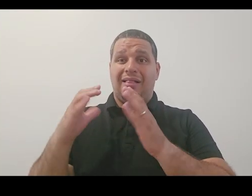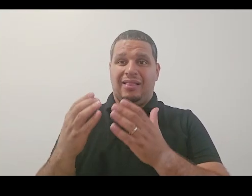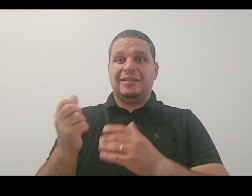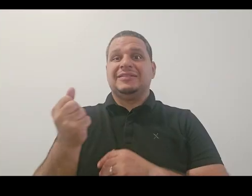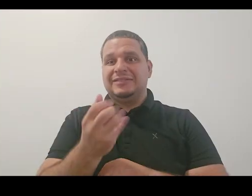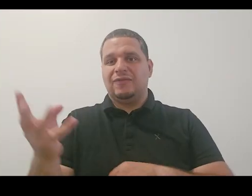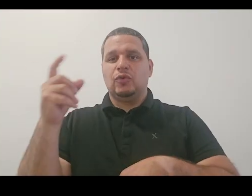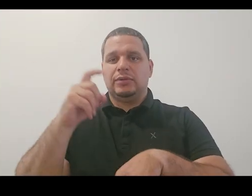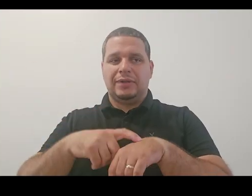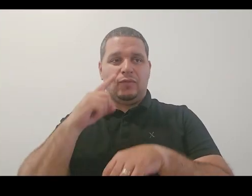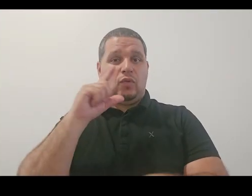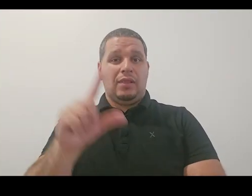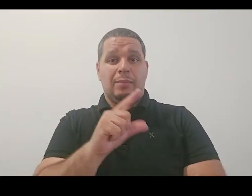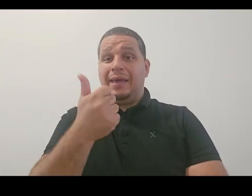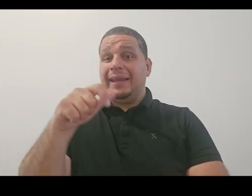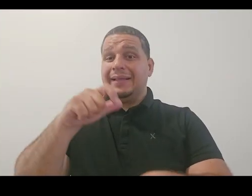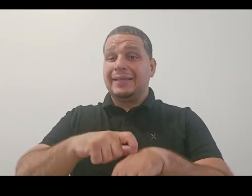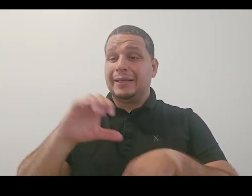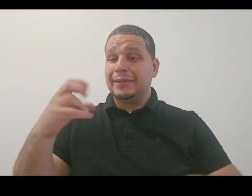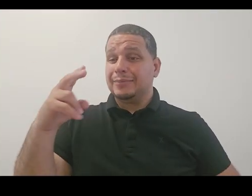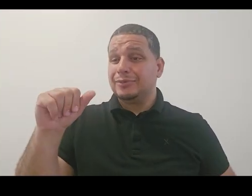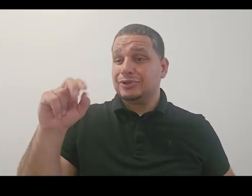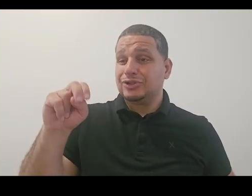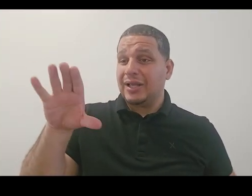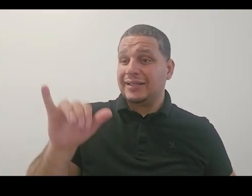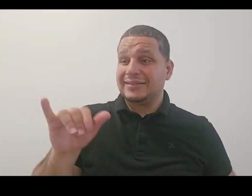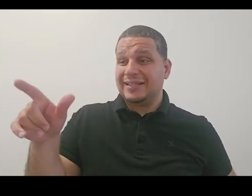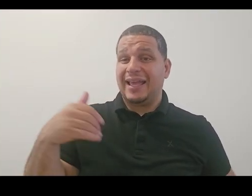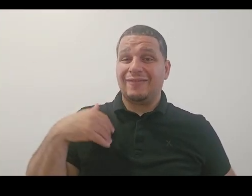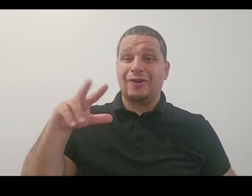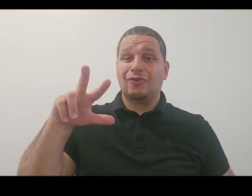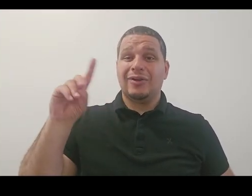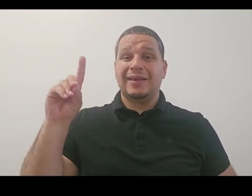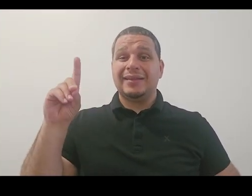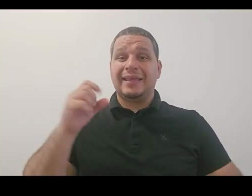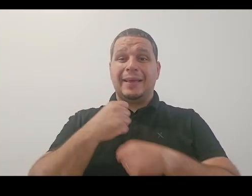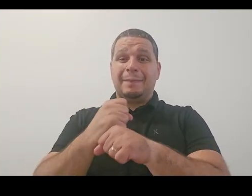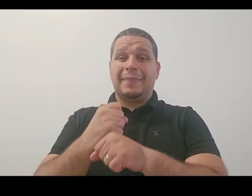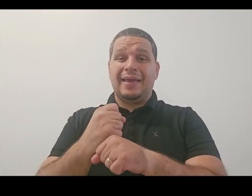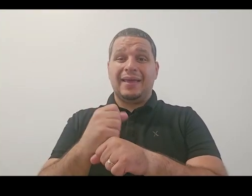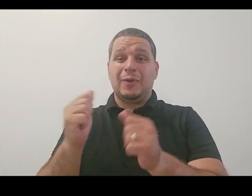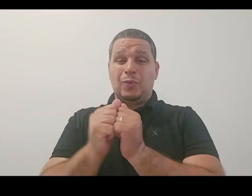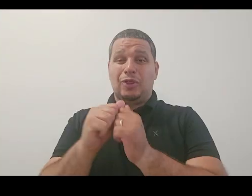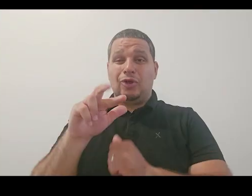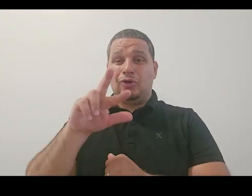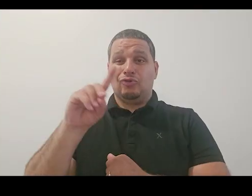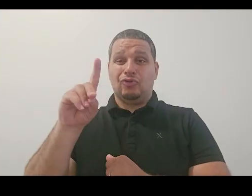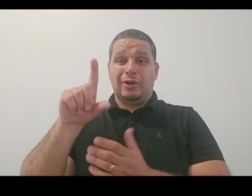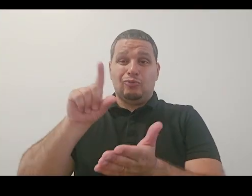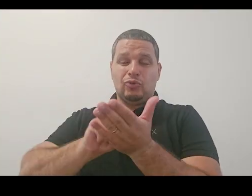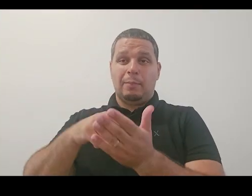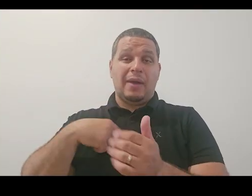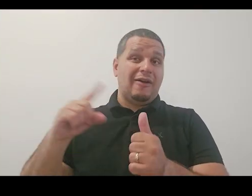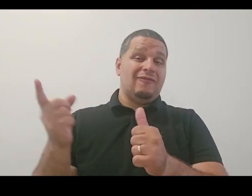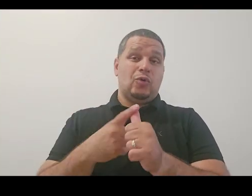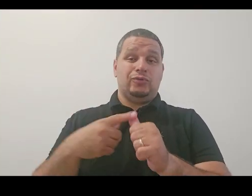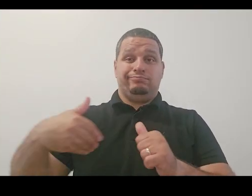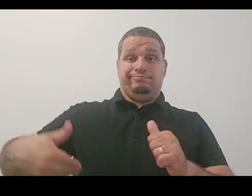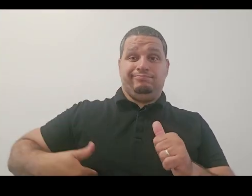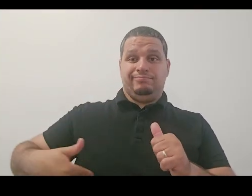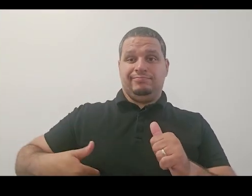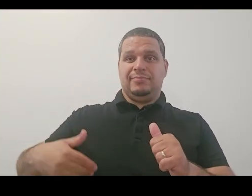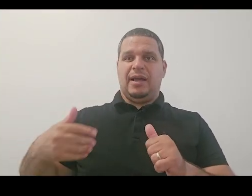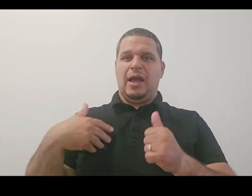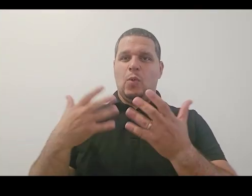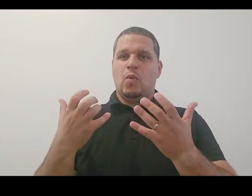brings out the three-dimensional objects that are made with 3D printing, my first instinct is to